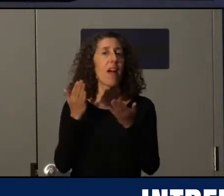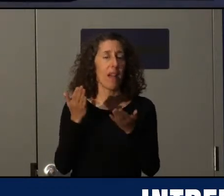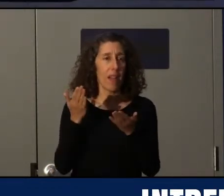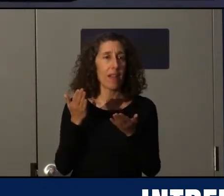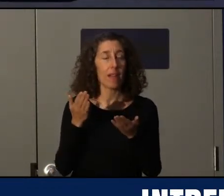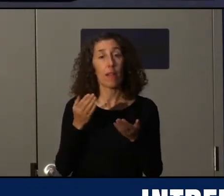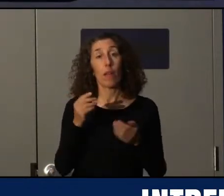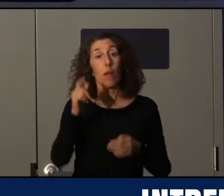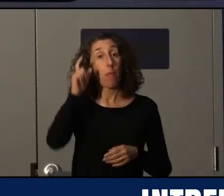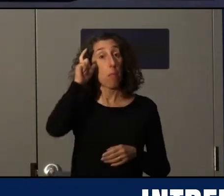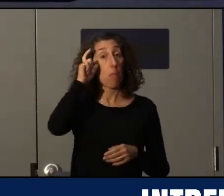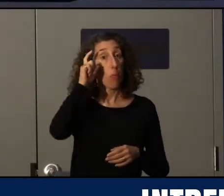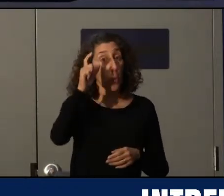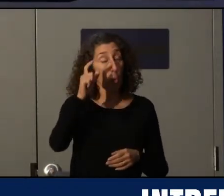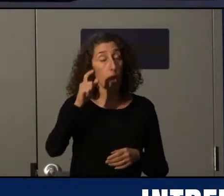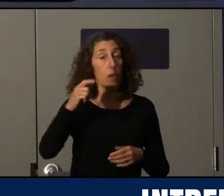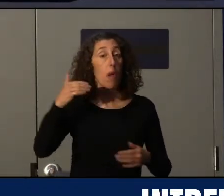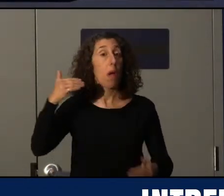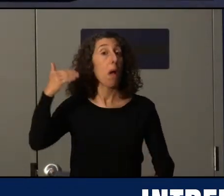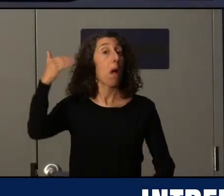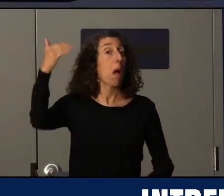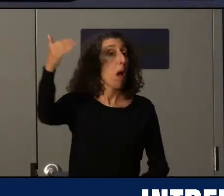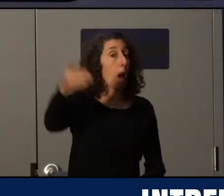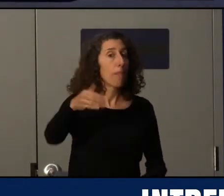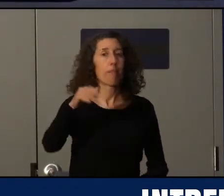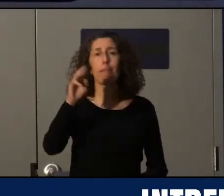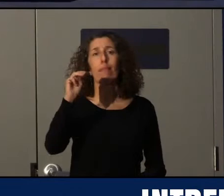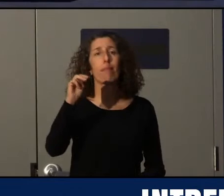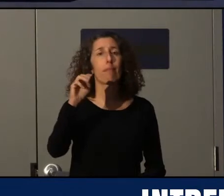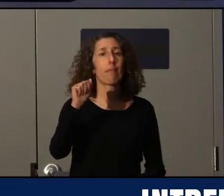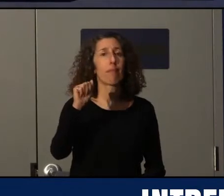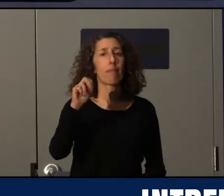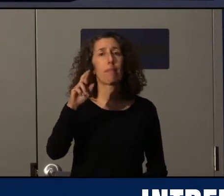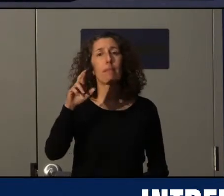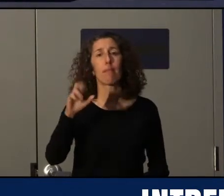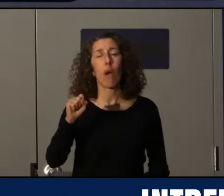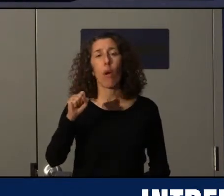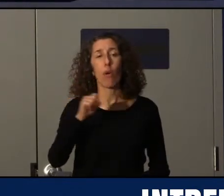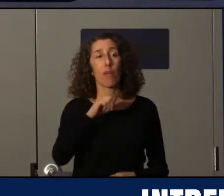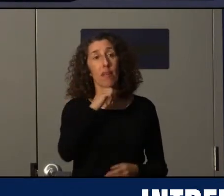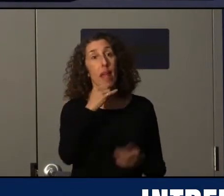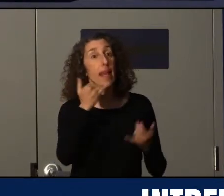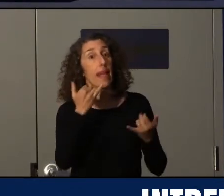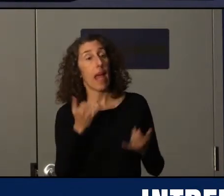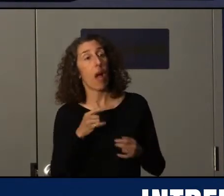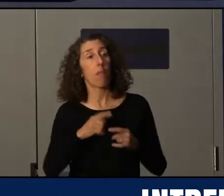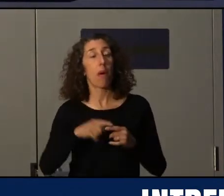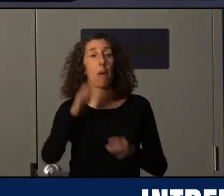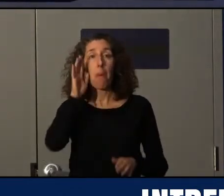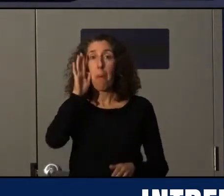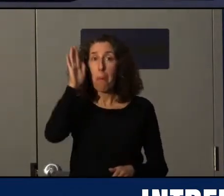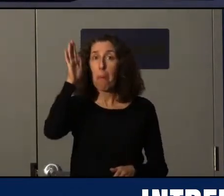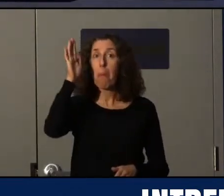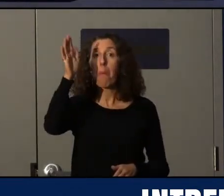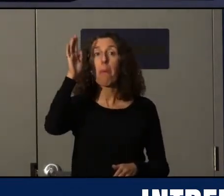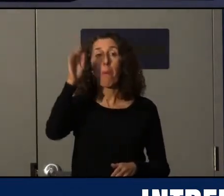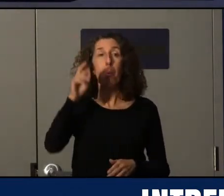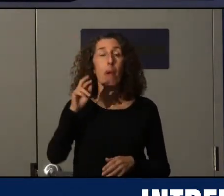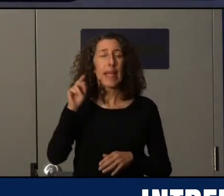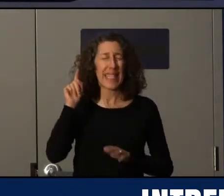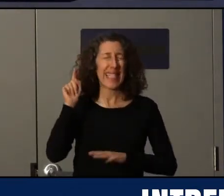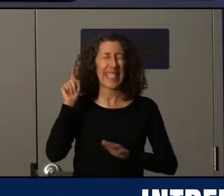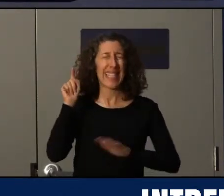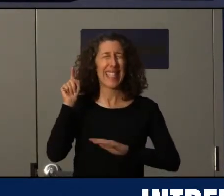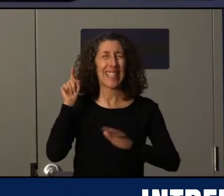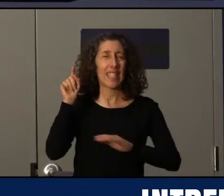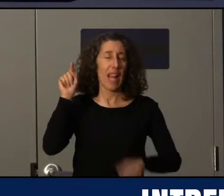travel to Mars, because that's going to be in our future, and there's people in this room probably that are going to be the ones doing that, and maybe they'll call us and invite us